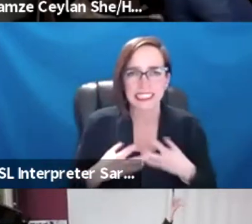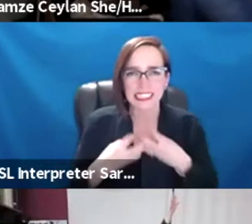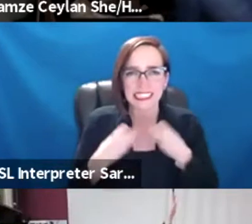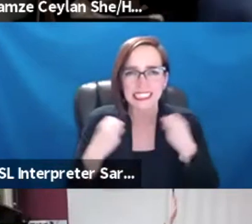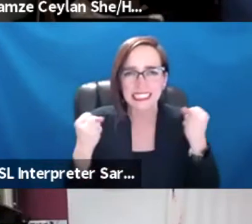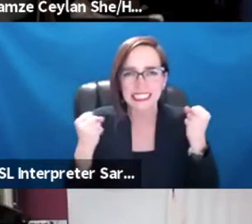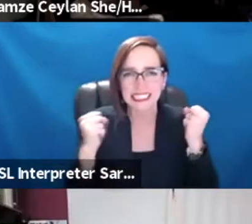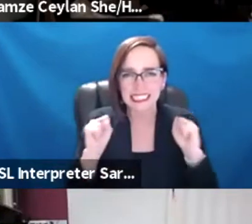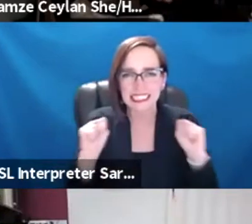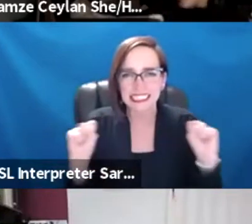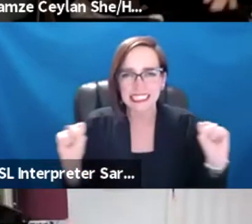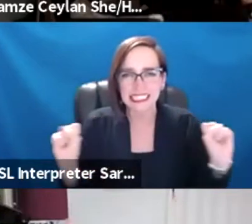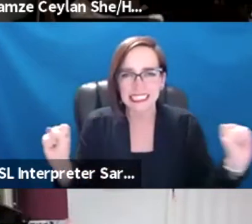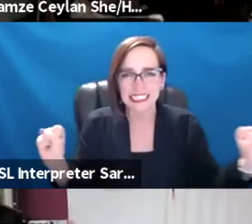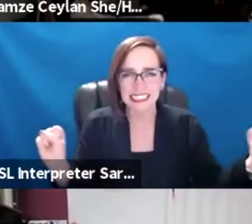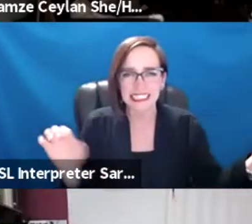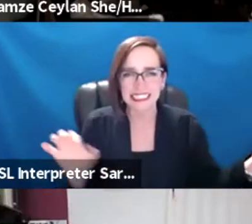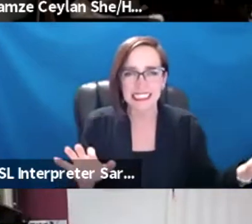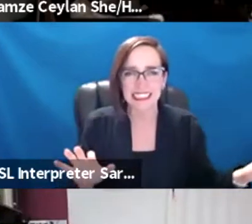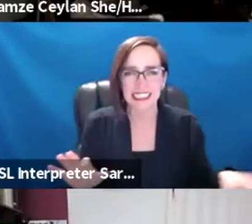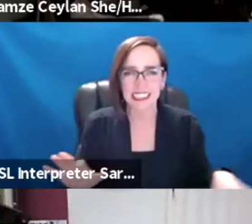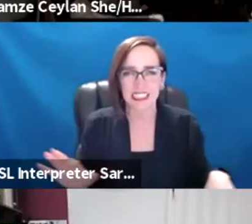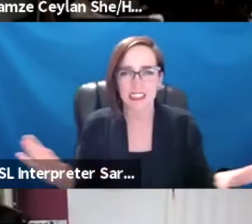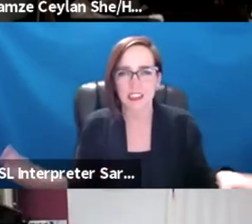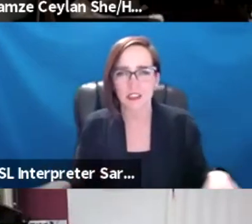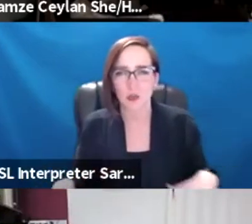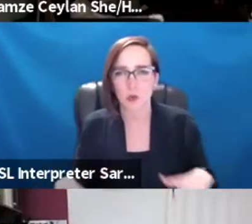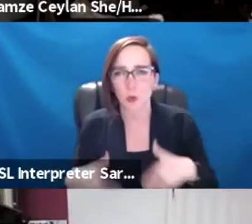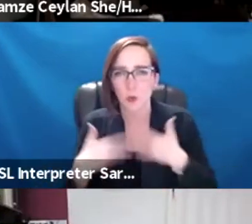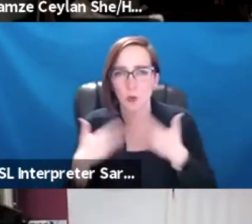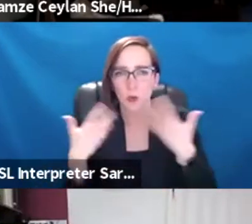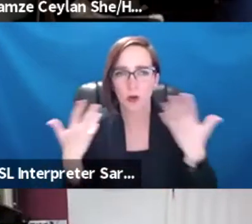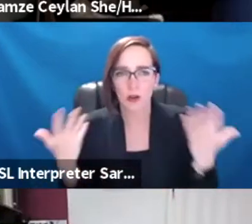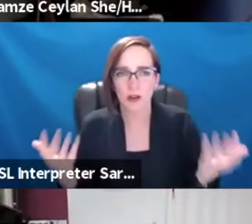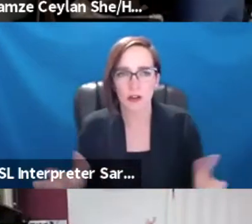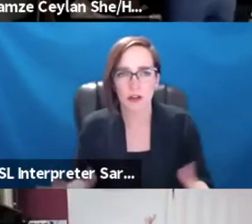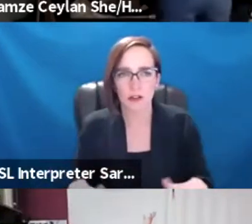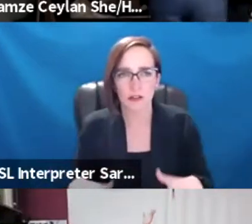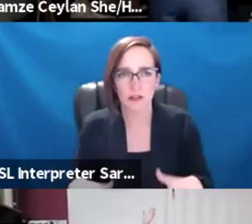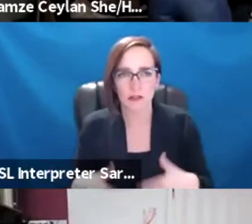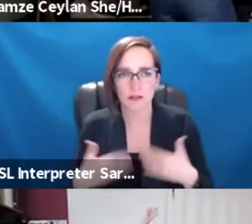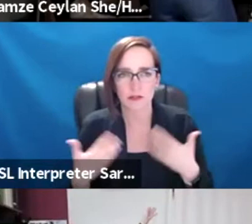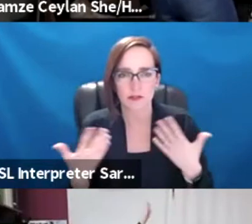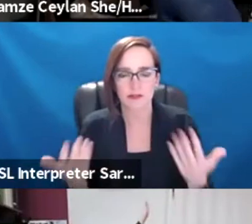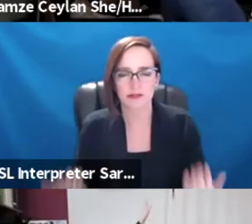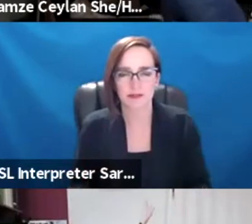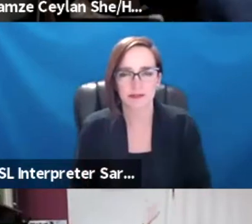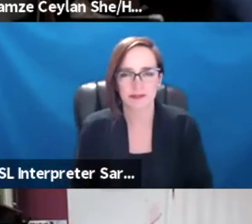hissing sound of a snake, the healing sound of a snake.